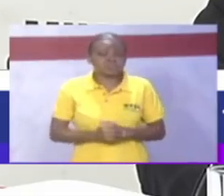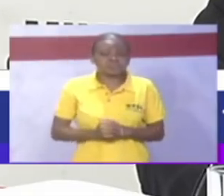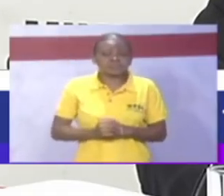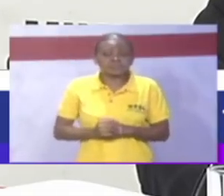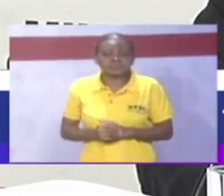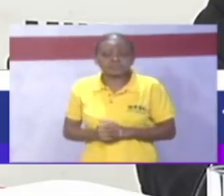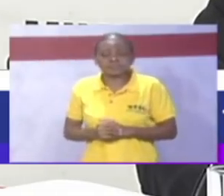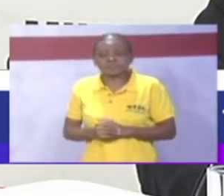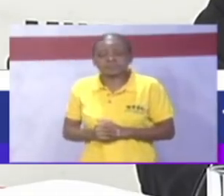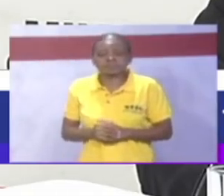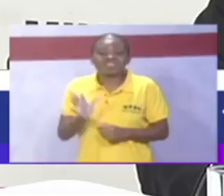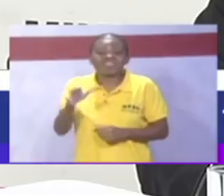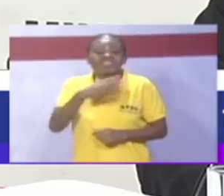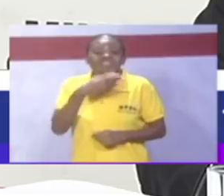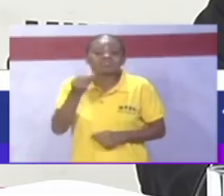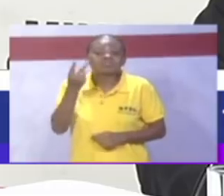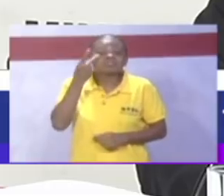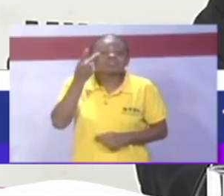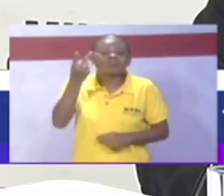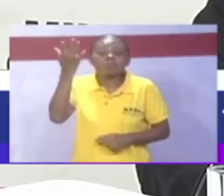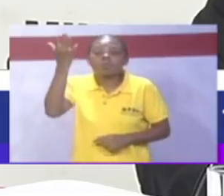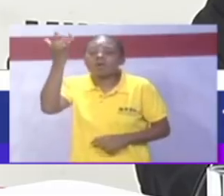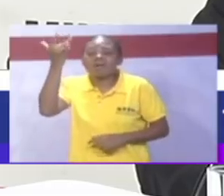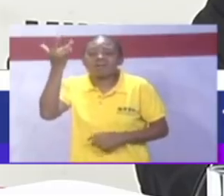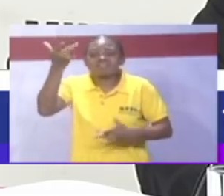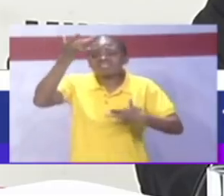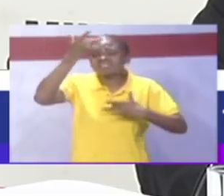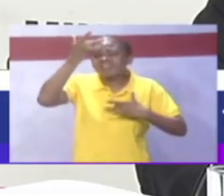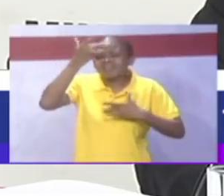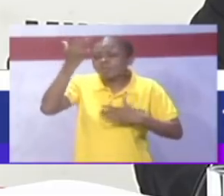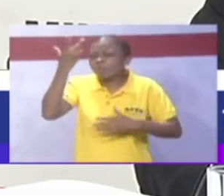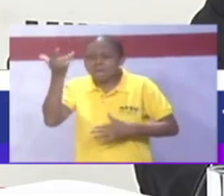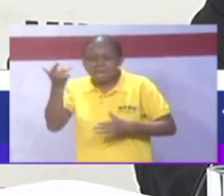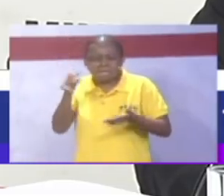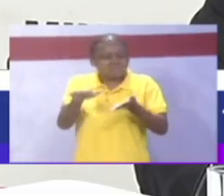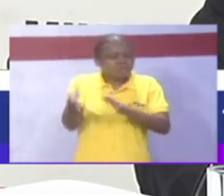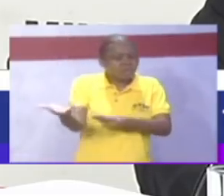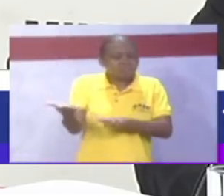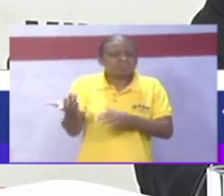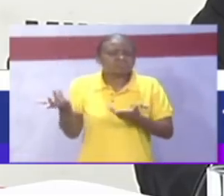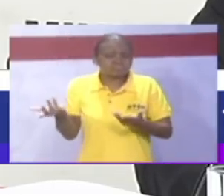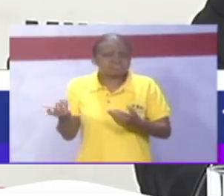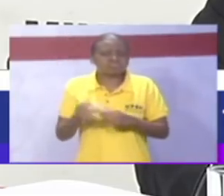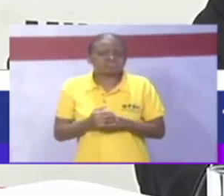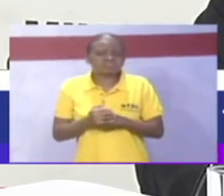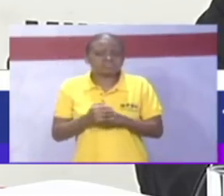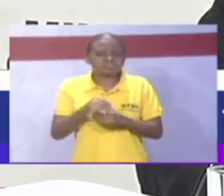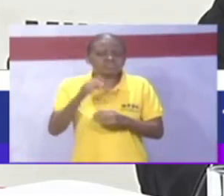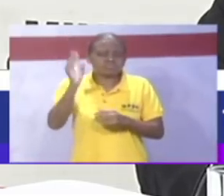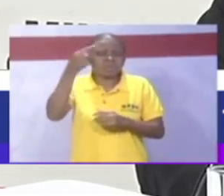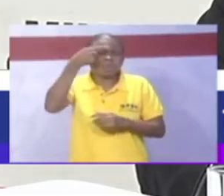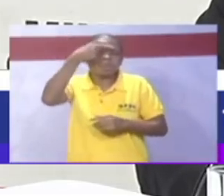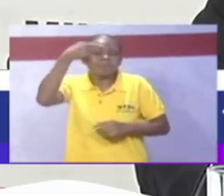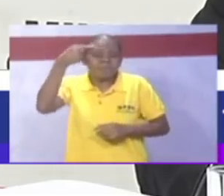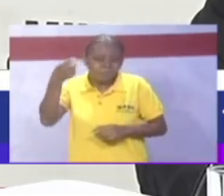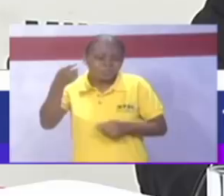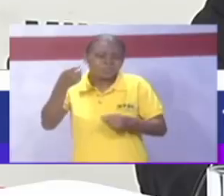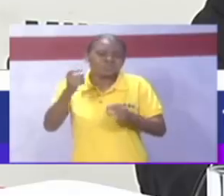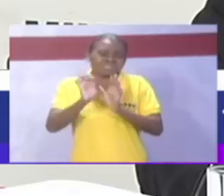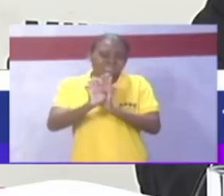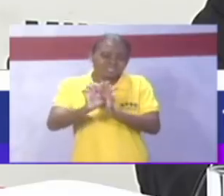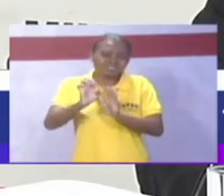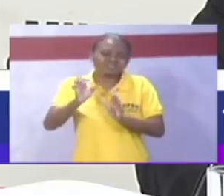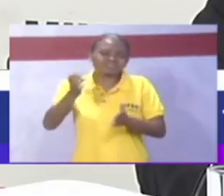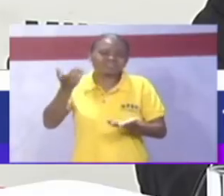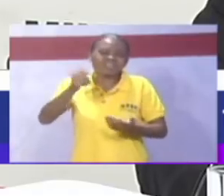And those drives are because the NCD prevalence in and of itself is a risk factor for adverse outcomes in general. So there are lots of